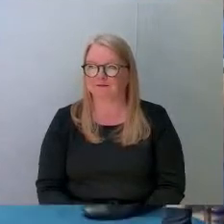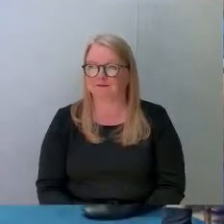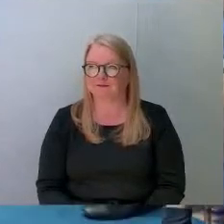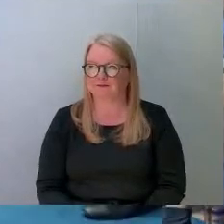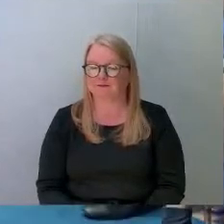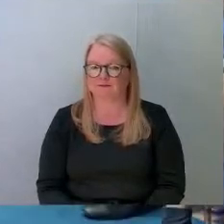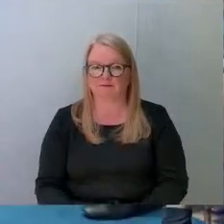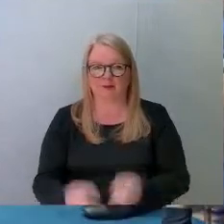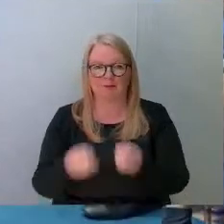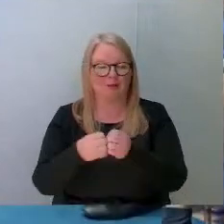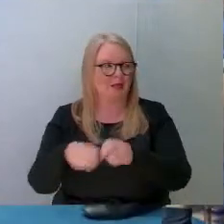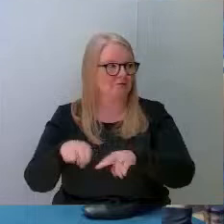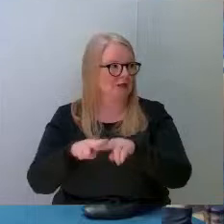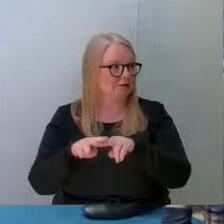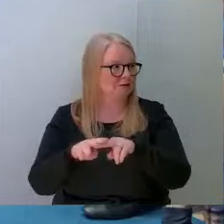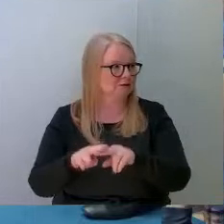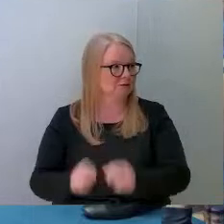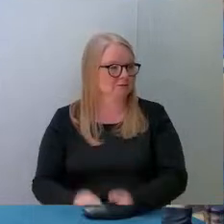Blair Flight.